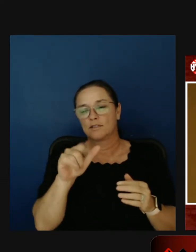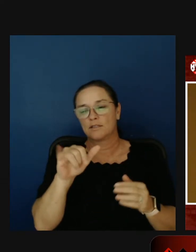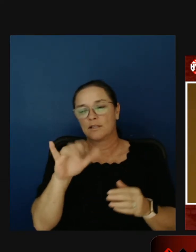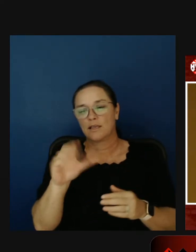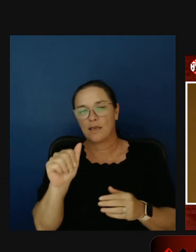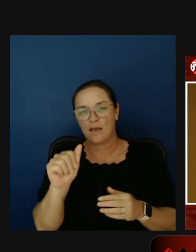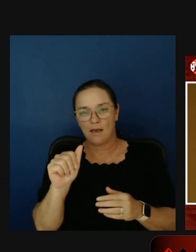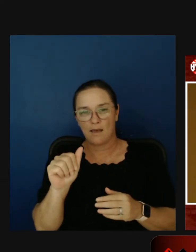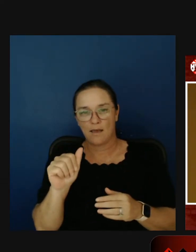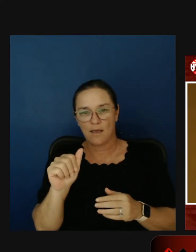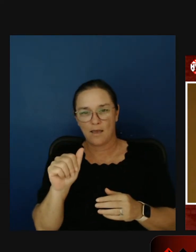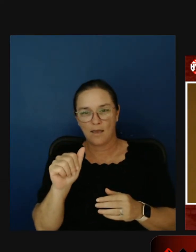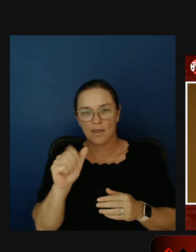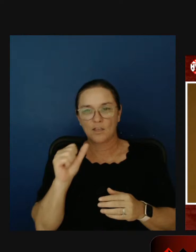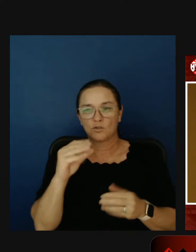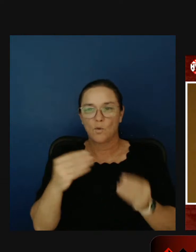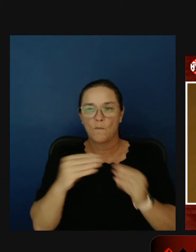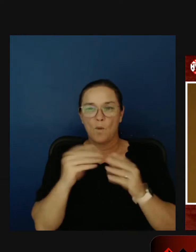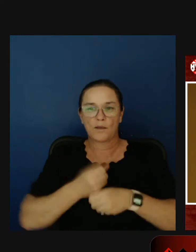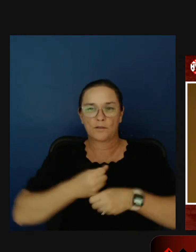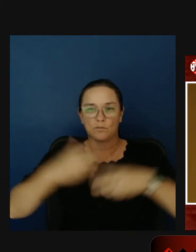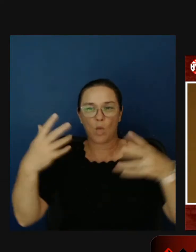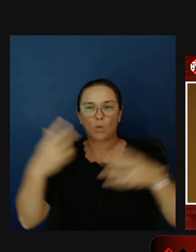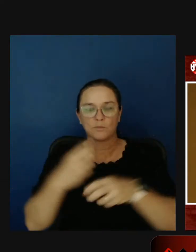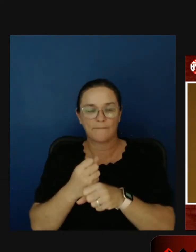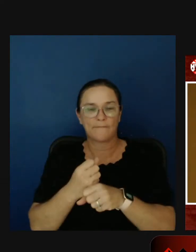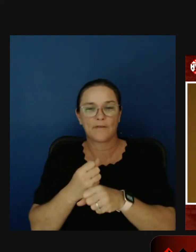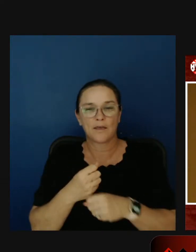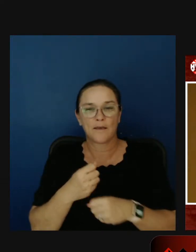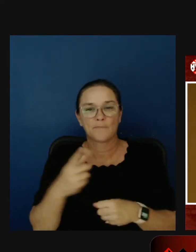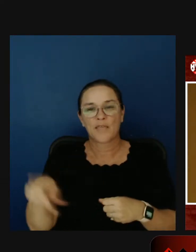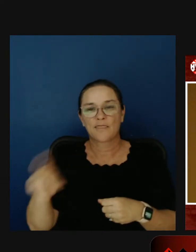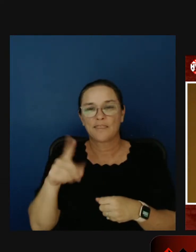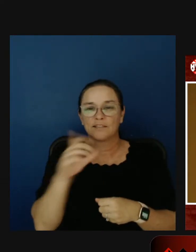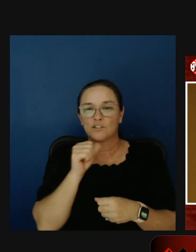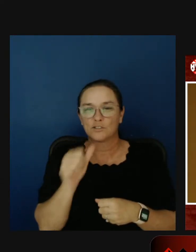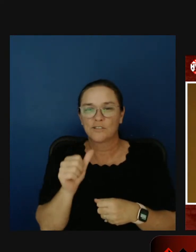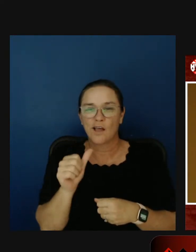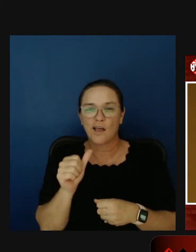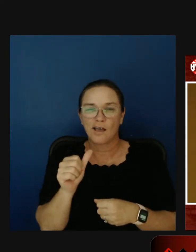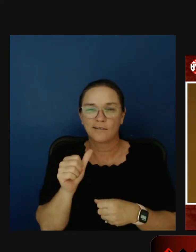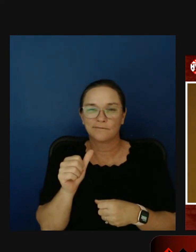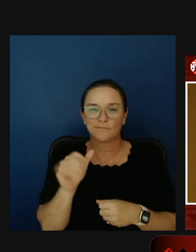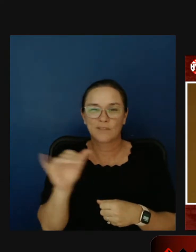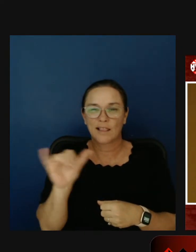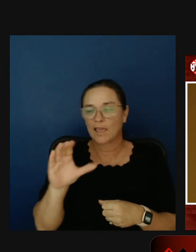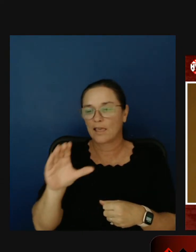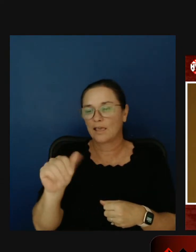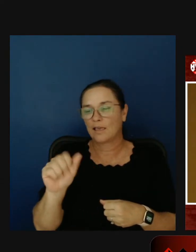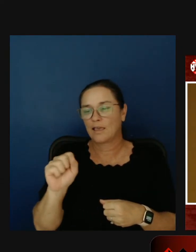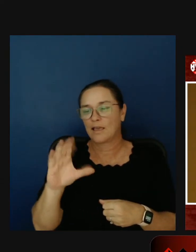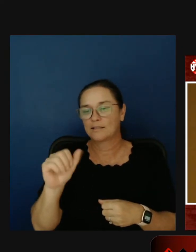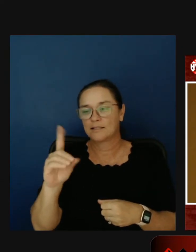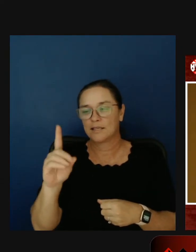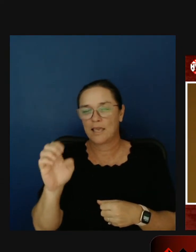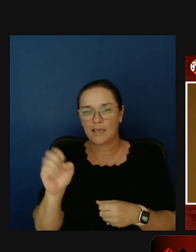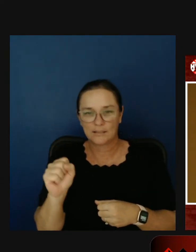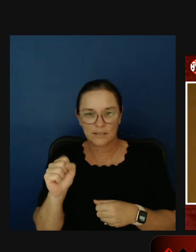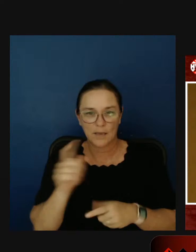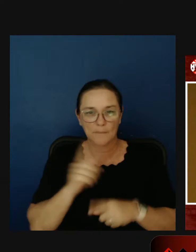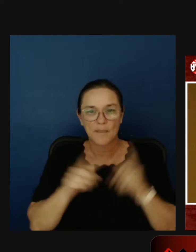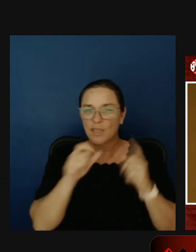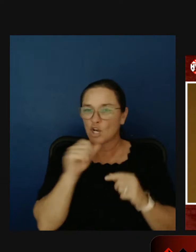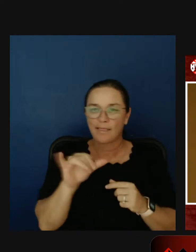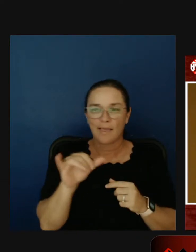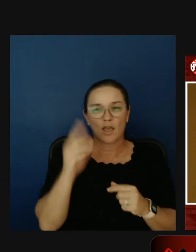they tend to be a lot more explosive. These are not per se like the Cascades, but they're not quite Hawaii